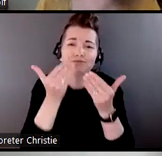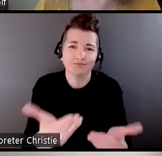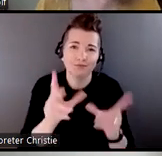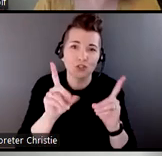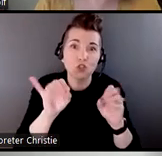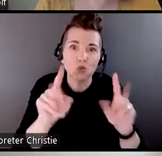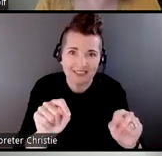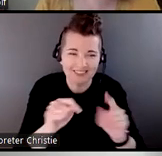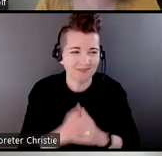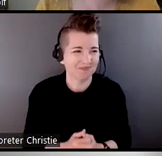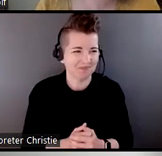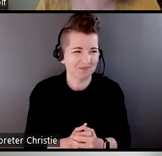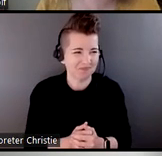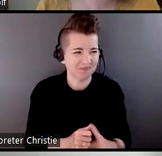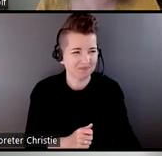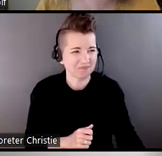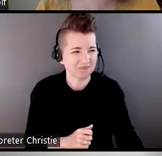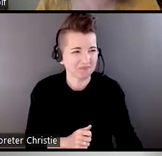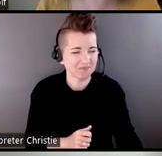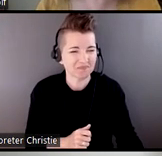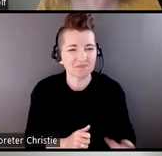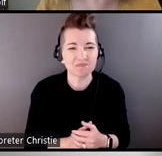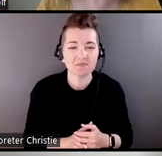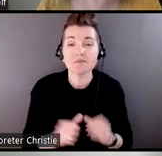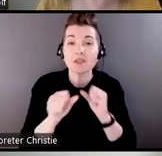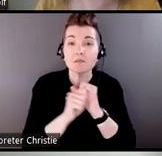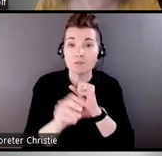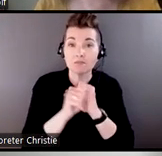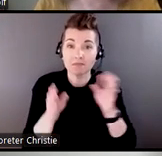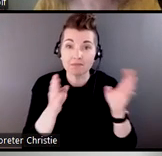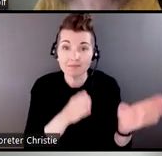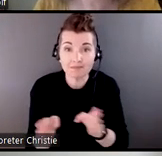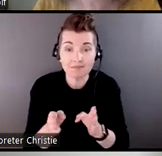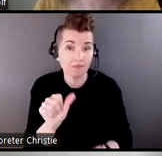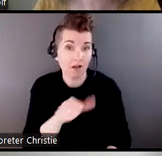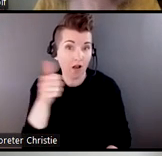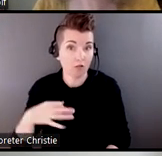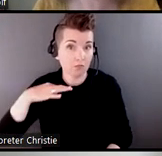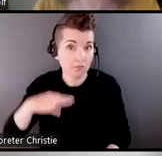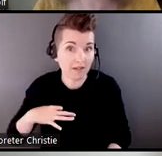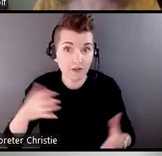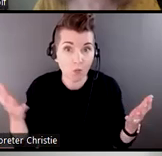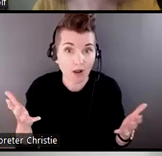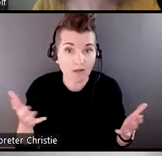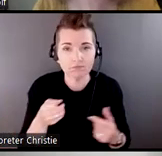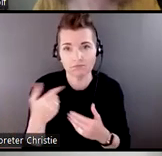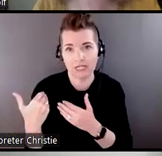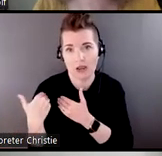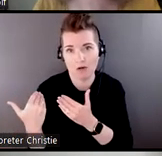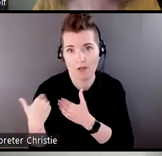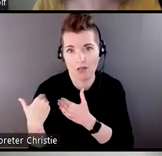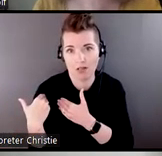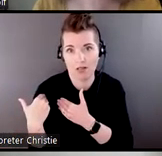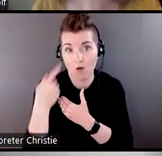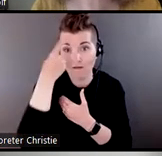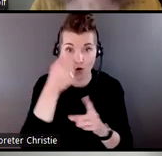spreadsheet. The other advantage of a marketing plan, of course, is that it keeps you accountable to yourself, but also to your